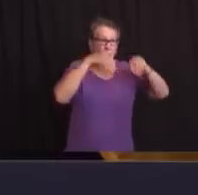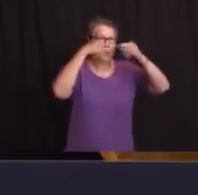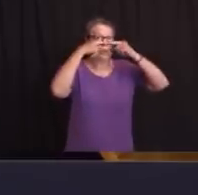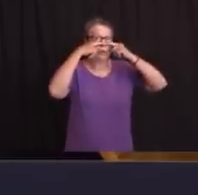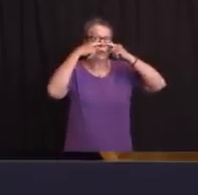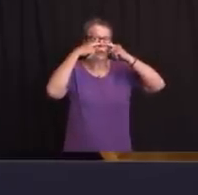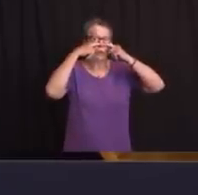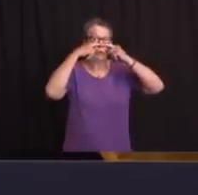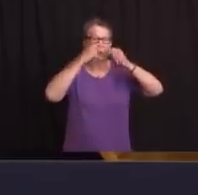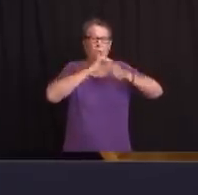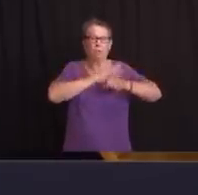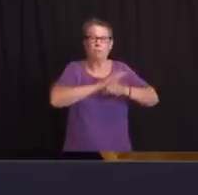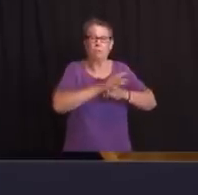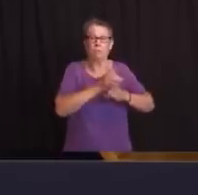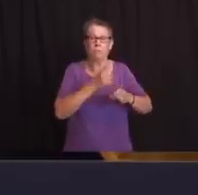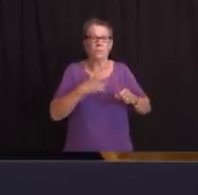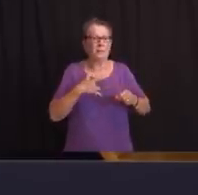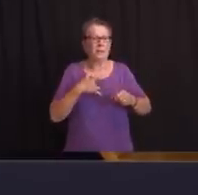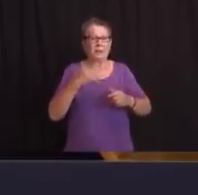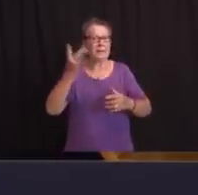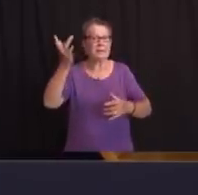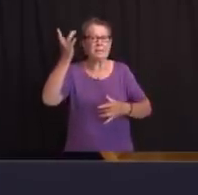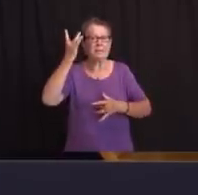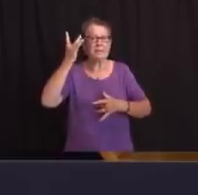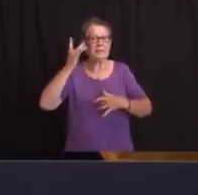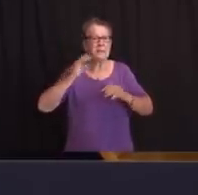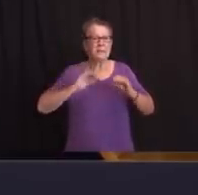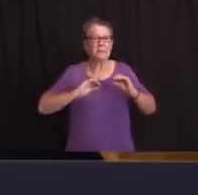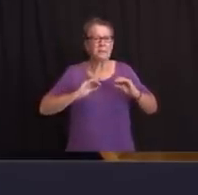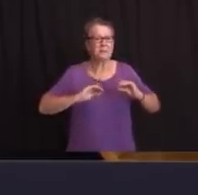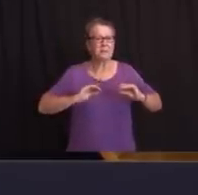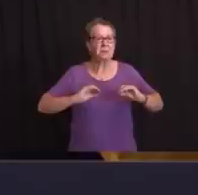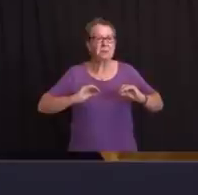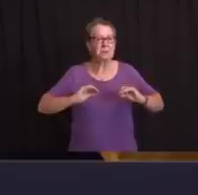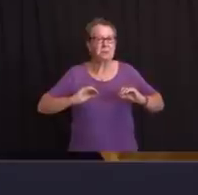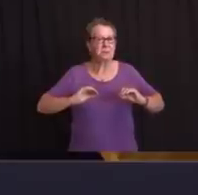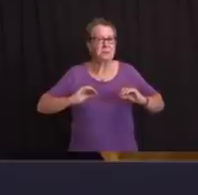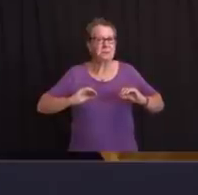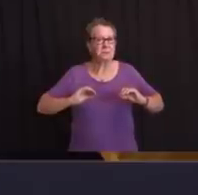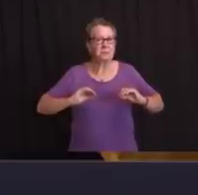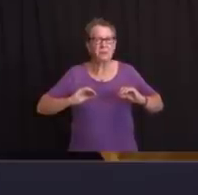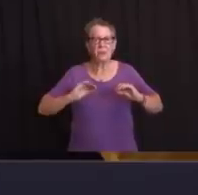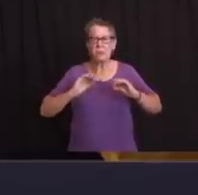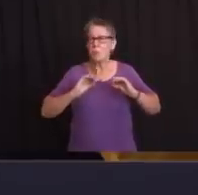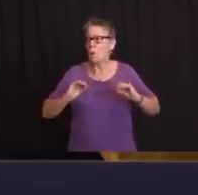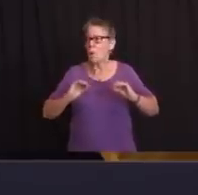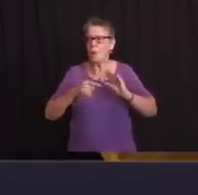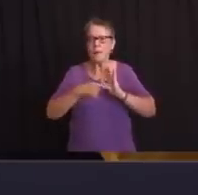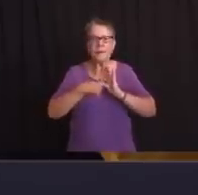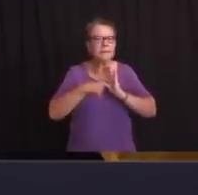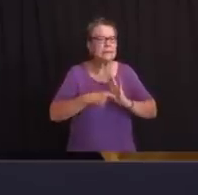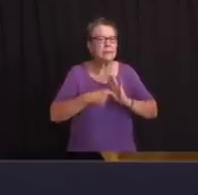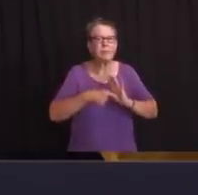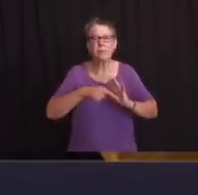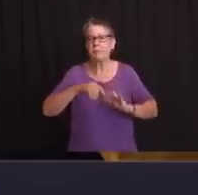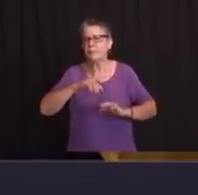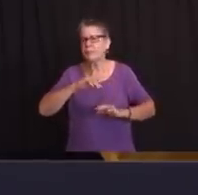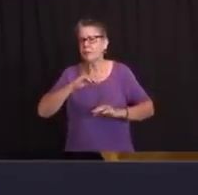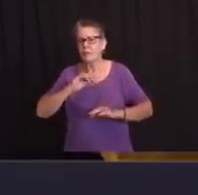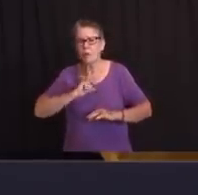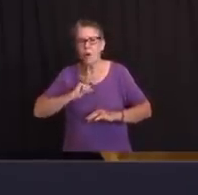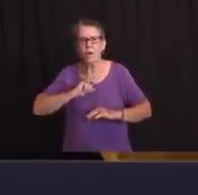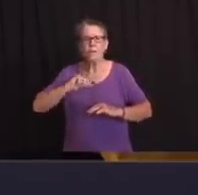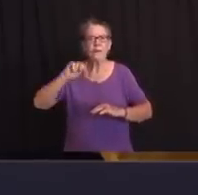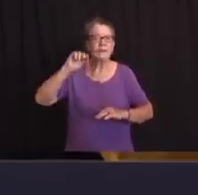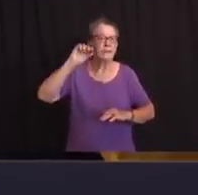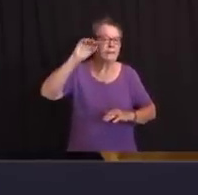having symptoms, and your question included some of these folks being asymptomatic, your chances of having symptoms is less, and your